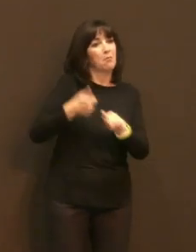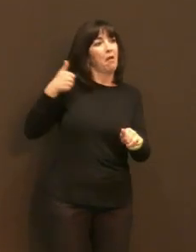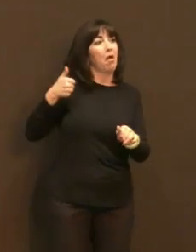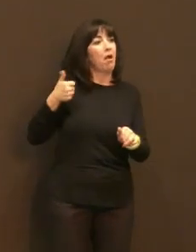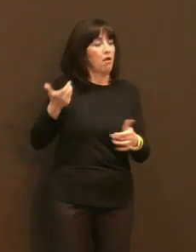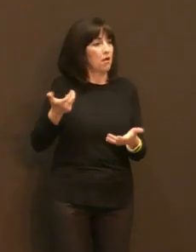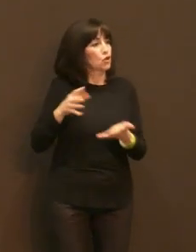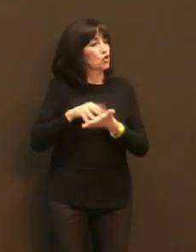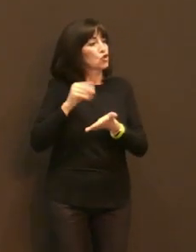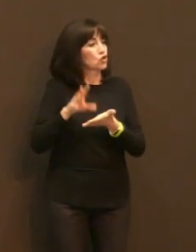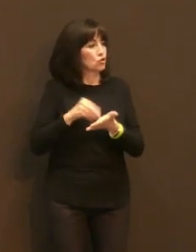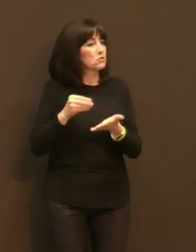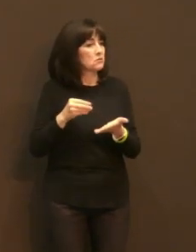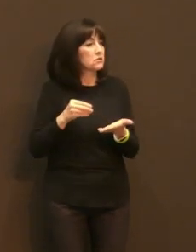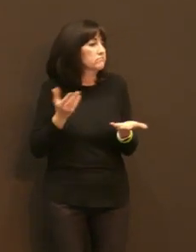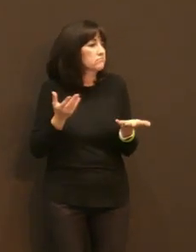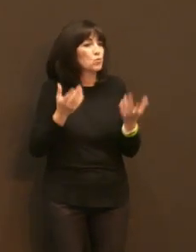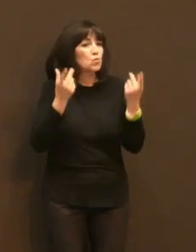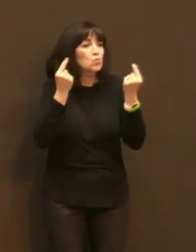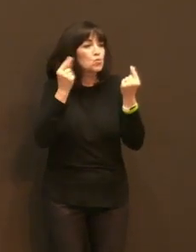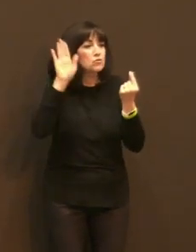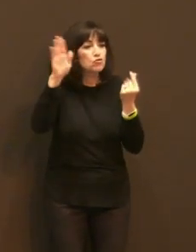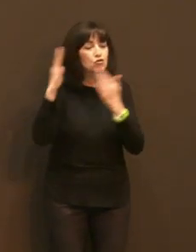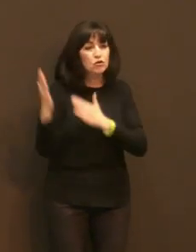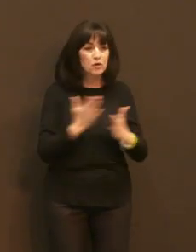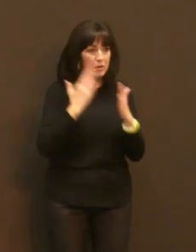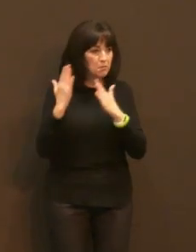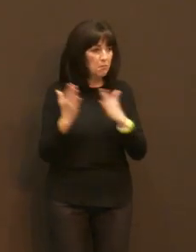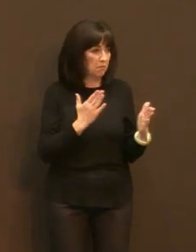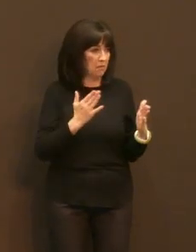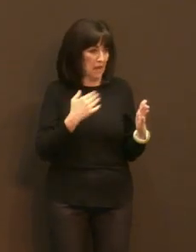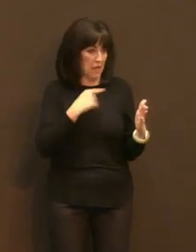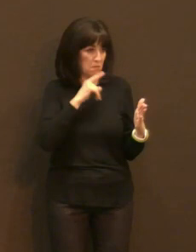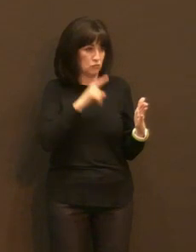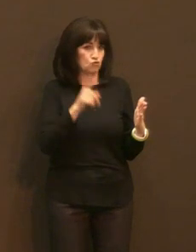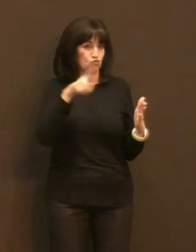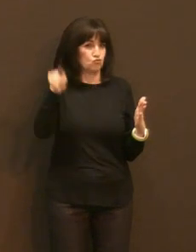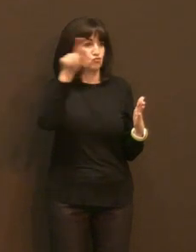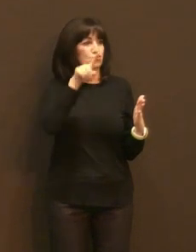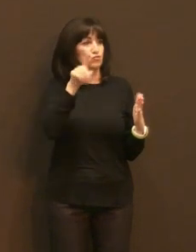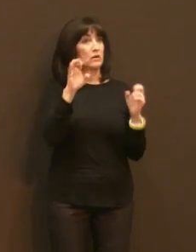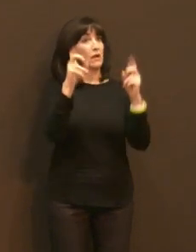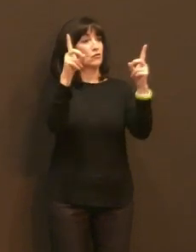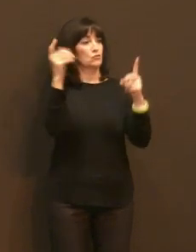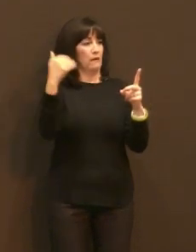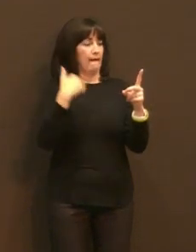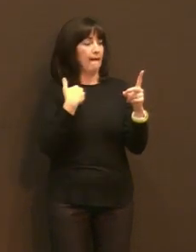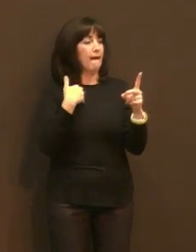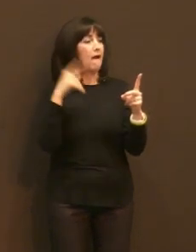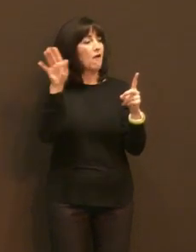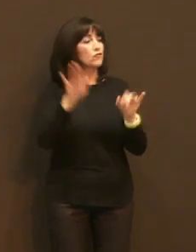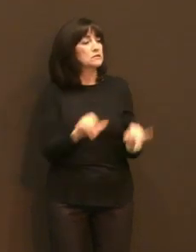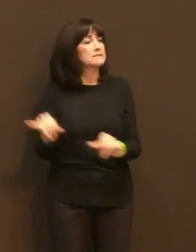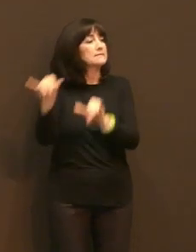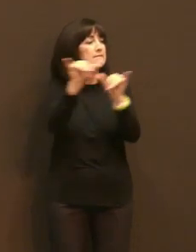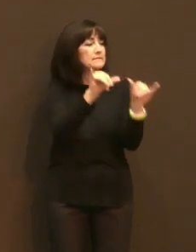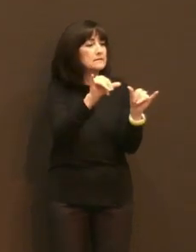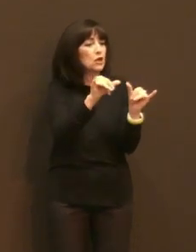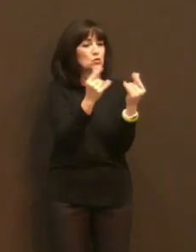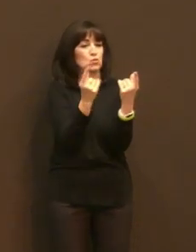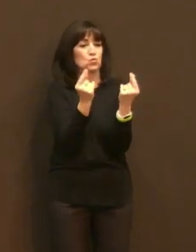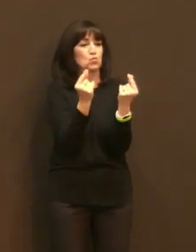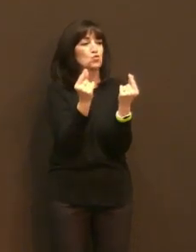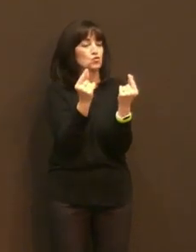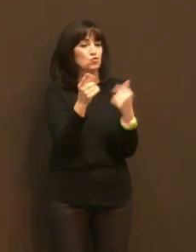do that. Obviously, there are standards that are in place that the students need to know and be able to do with respect to